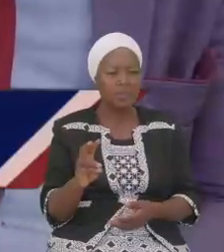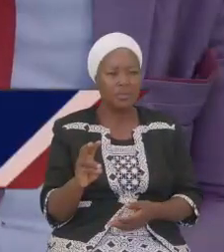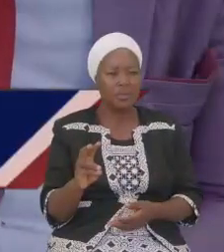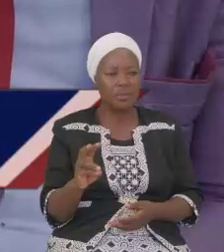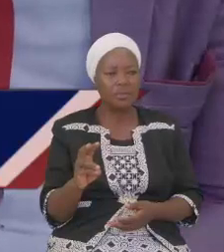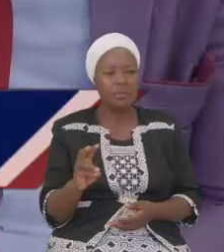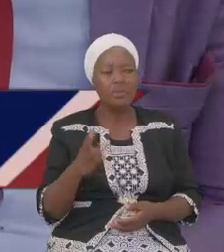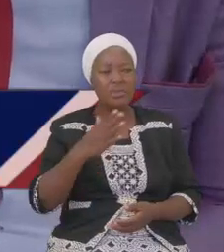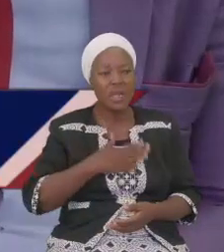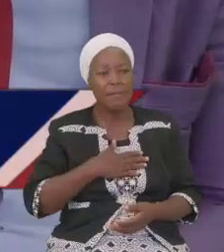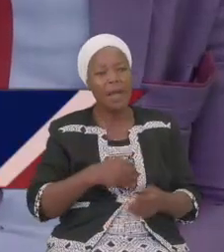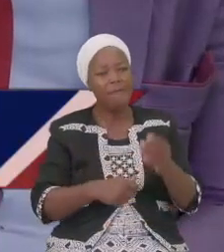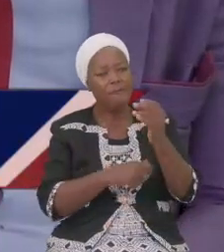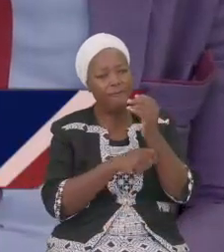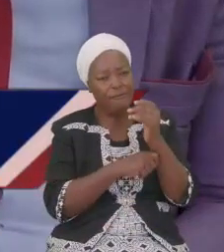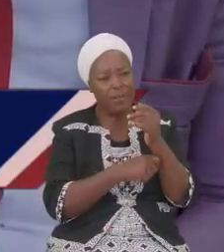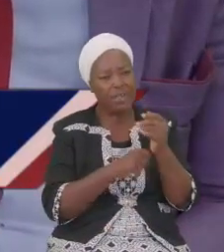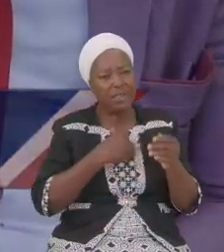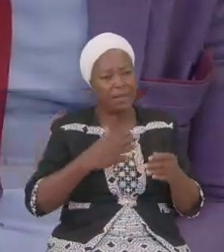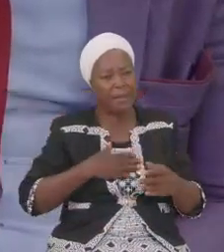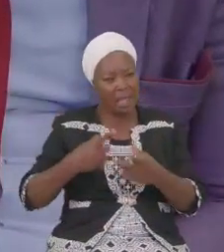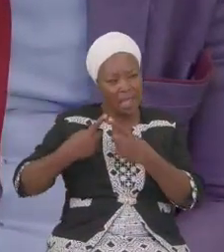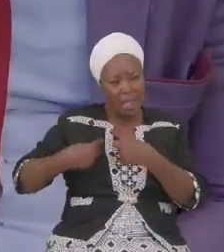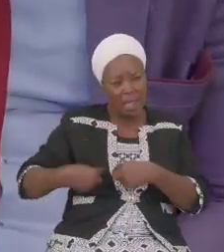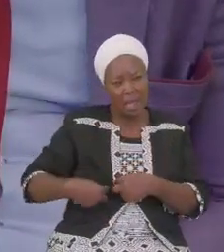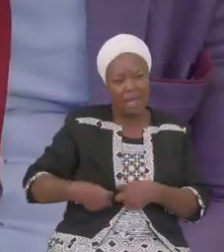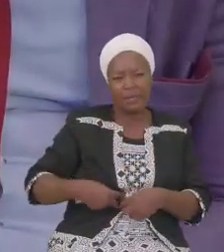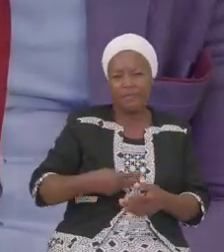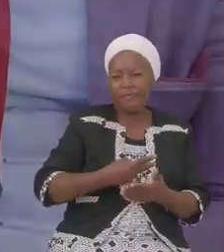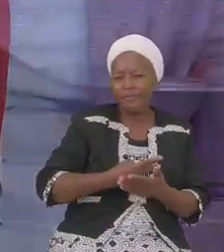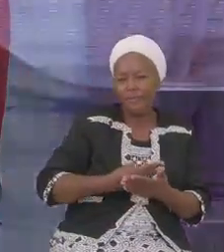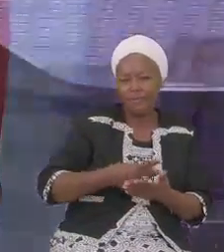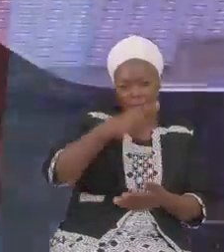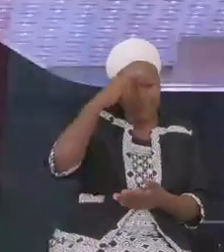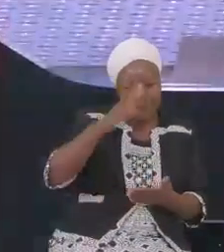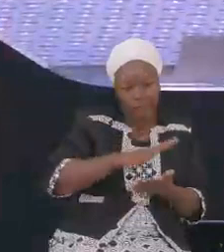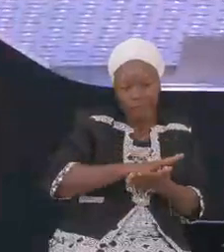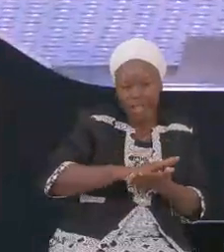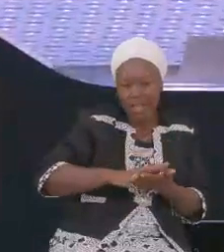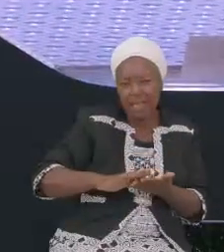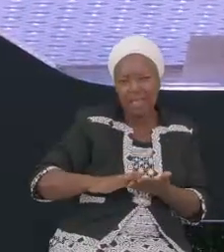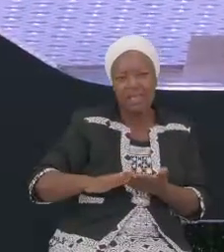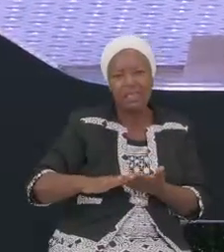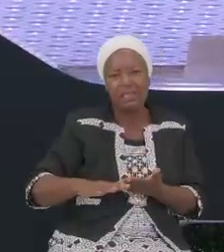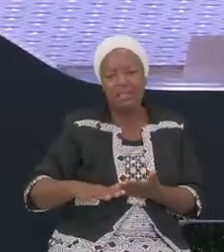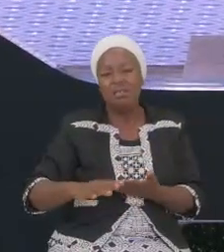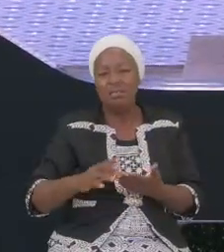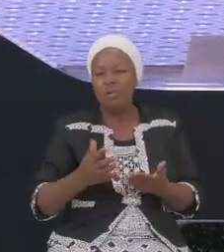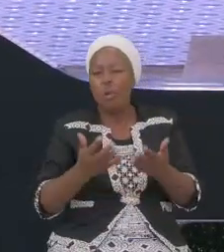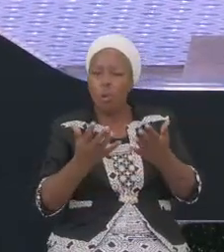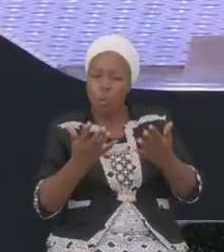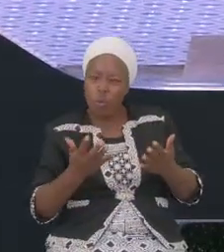us here, my flesh and my heart faileth, fainting, panting for you, but